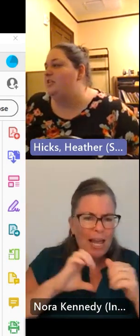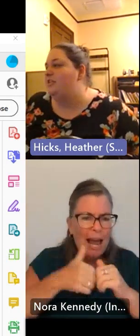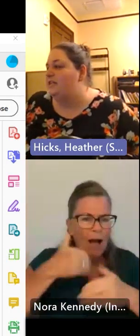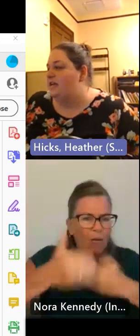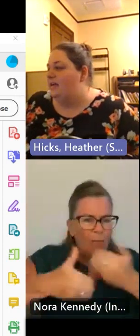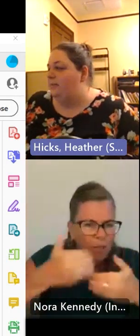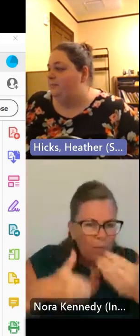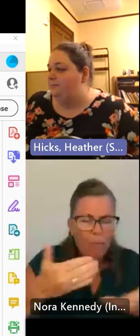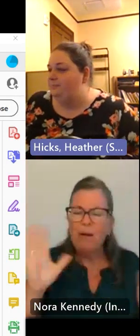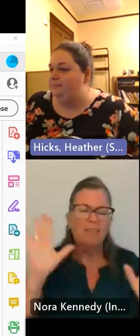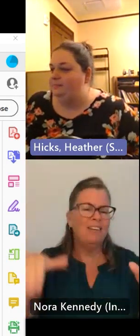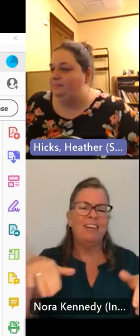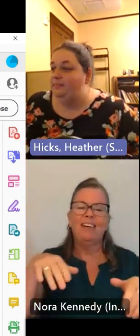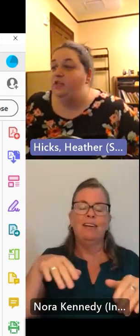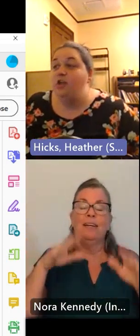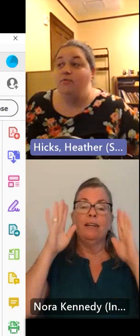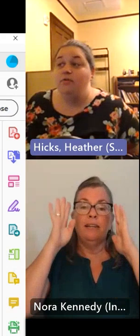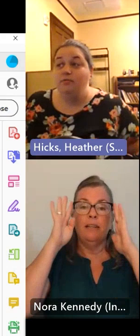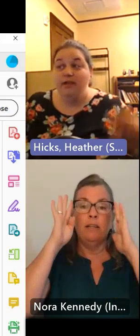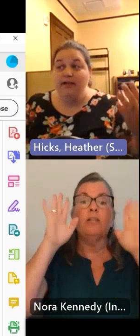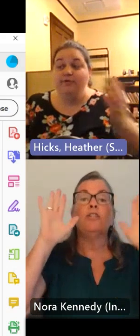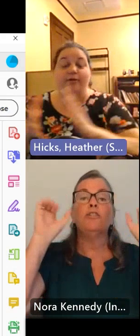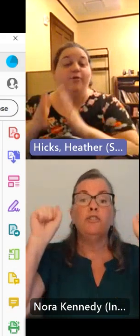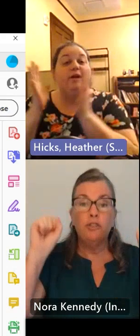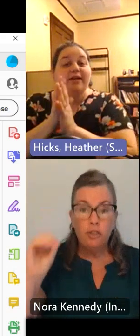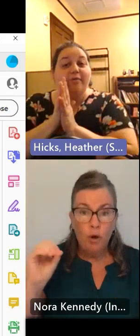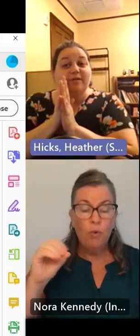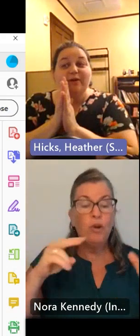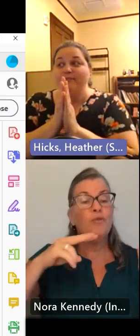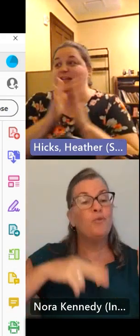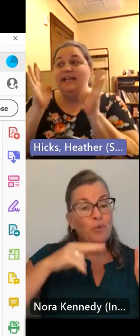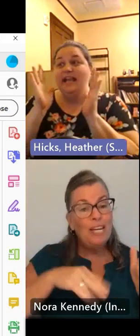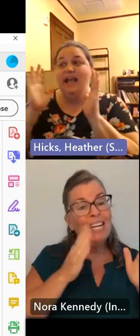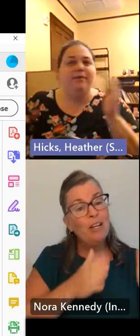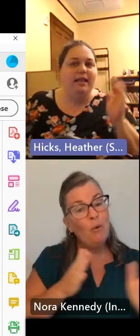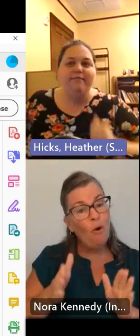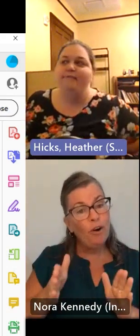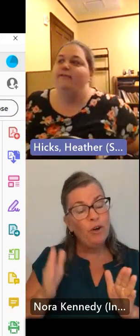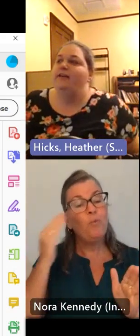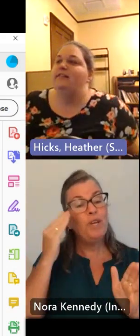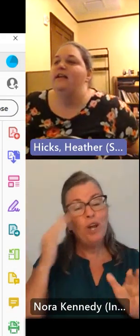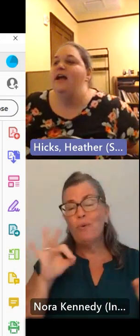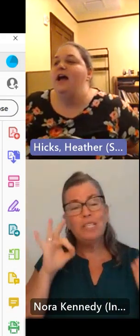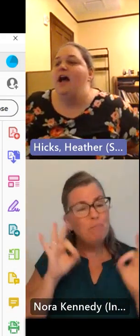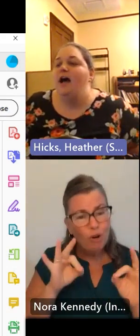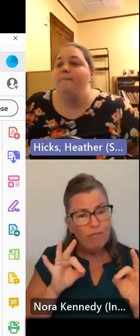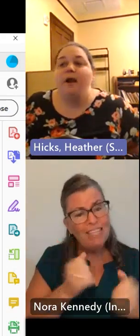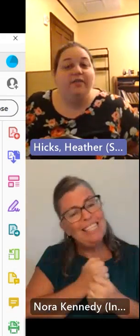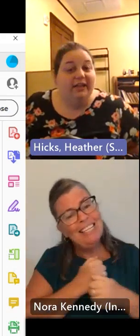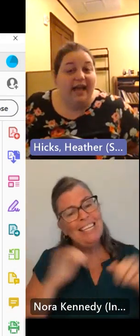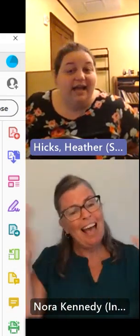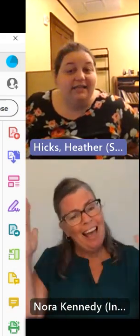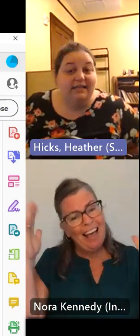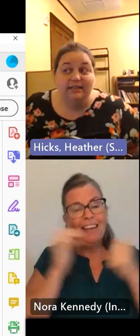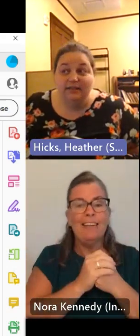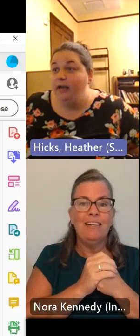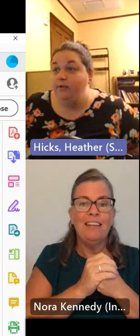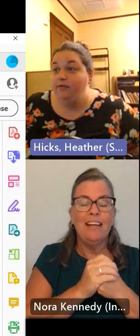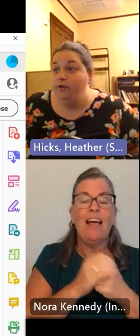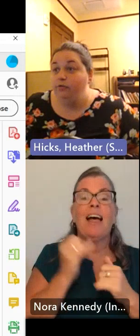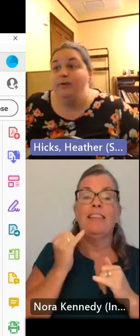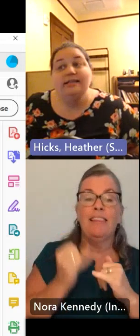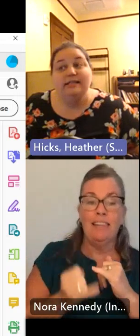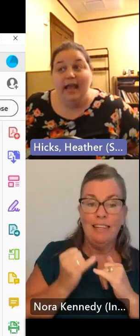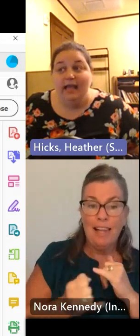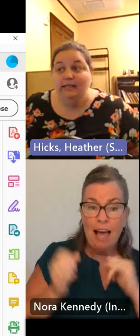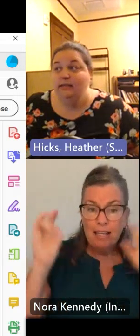primary information. So reading order, we know it's perfect. Yay, we love that for us. The last item